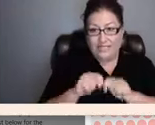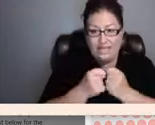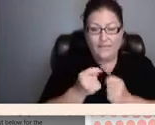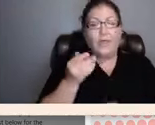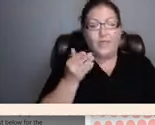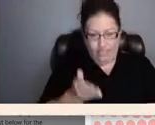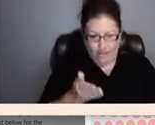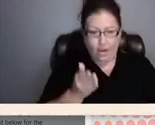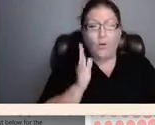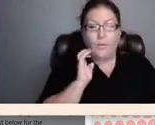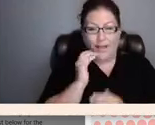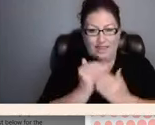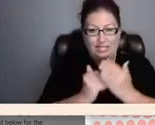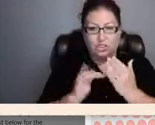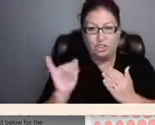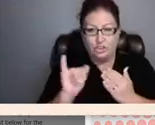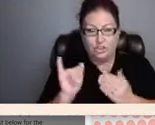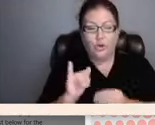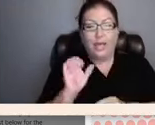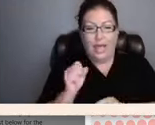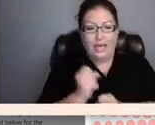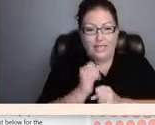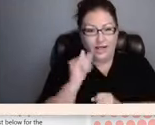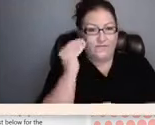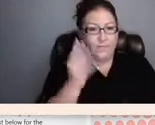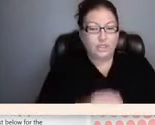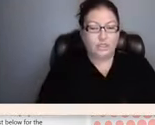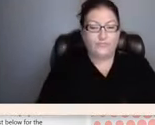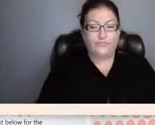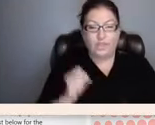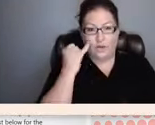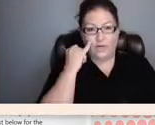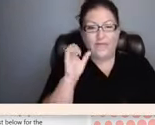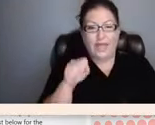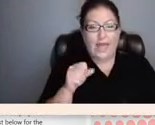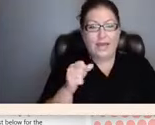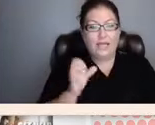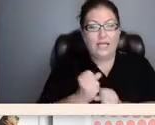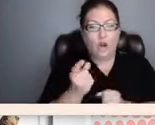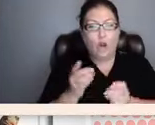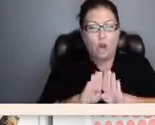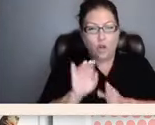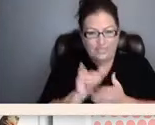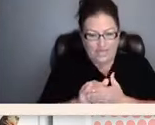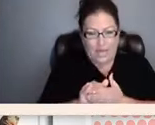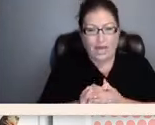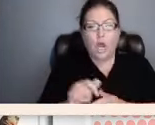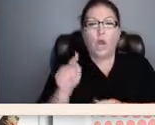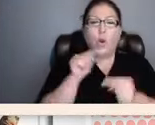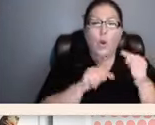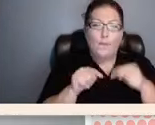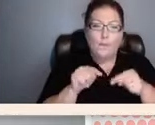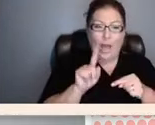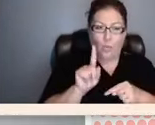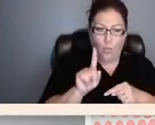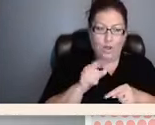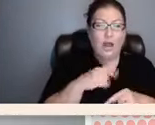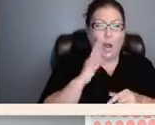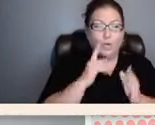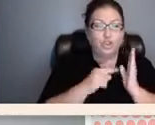And you can get that information. So if I could get you to close that and go back one. I'll show